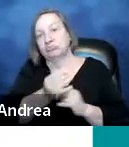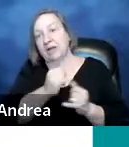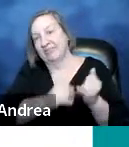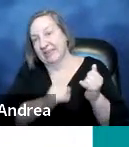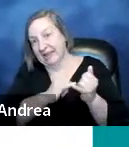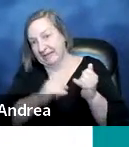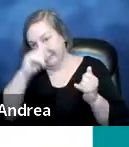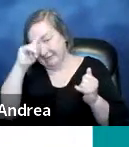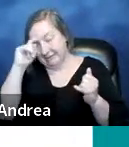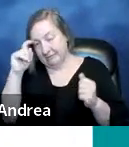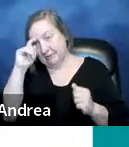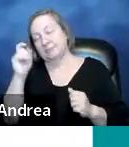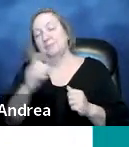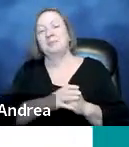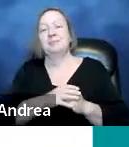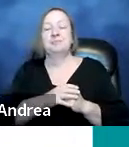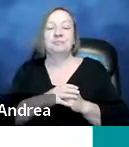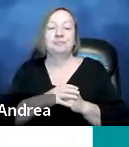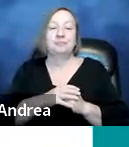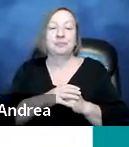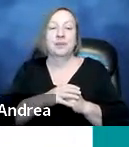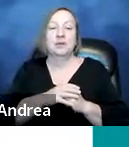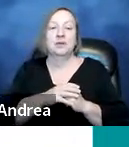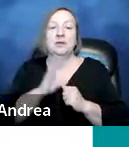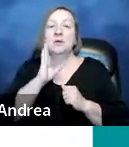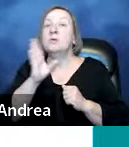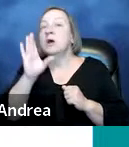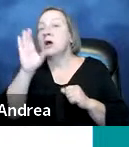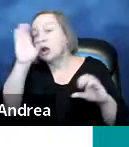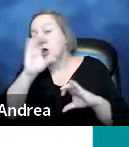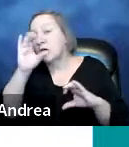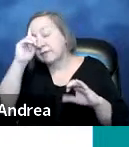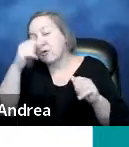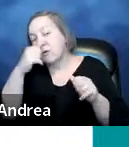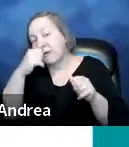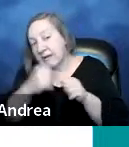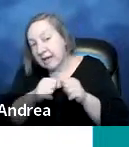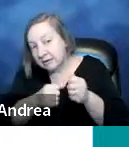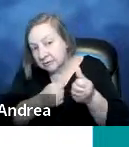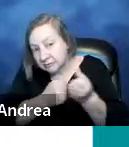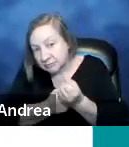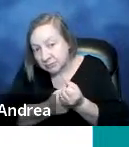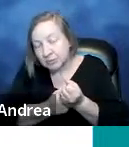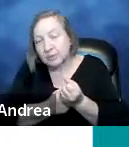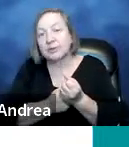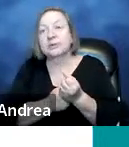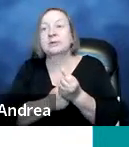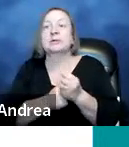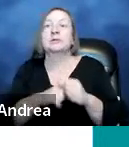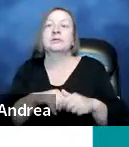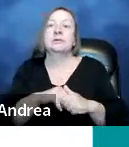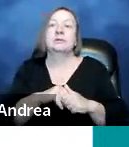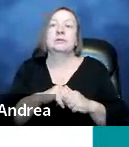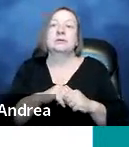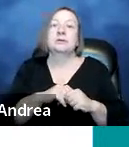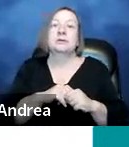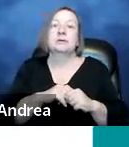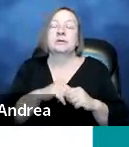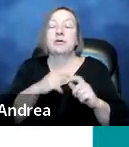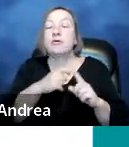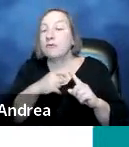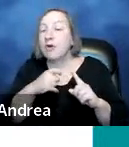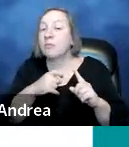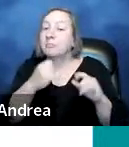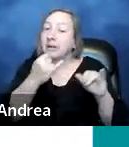And so we will be looking for letters of support from not only